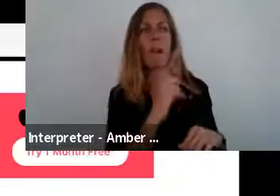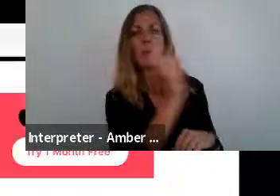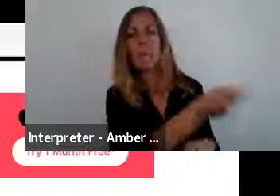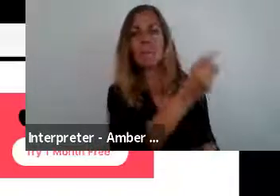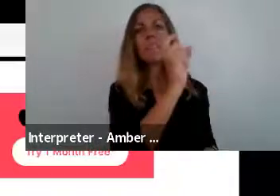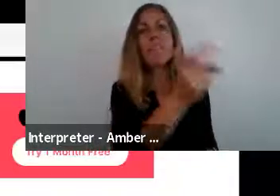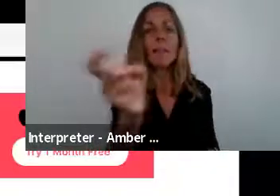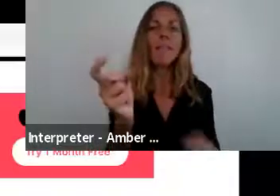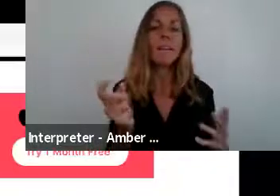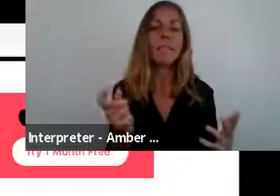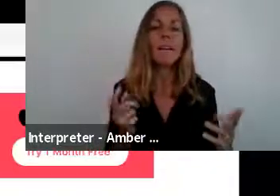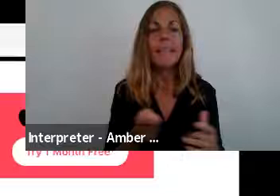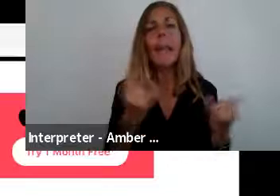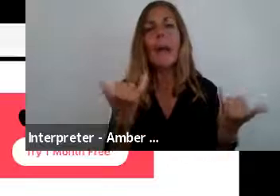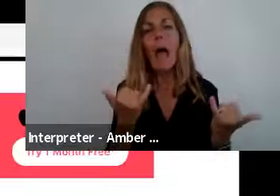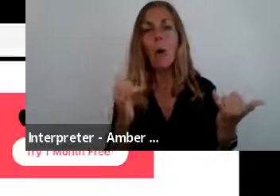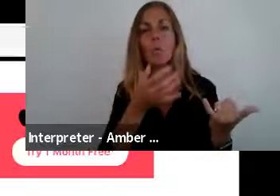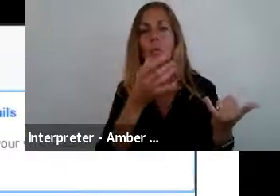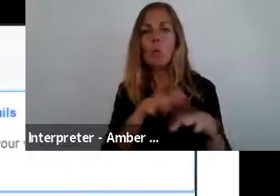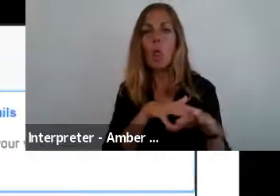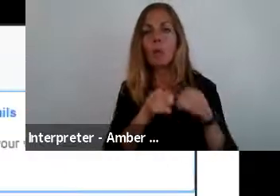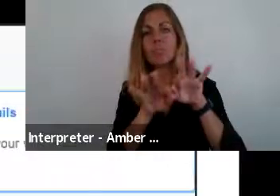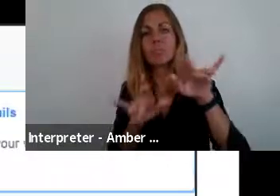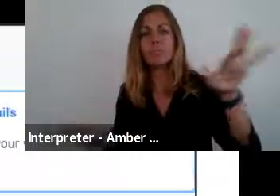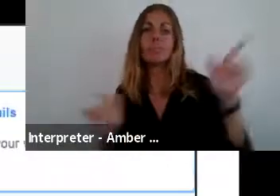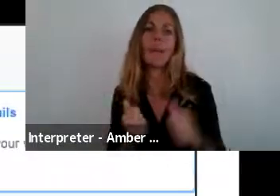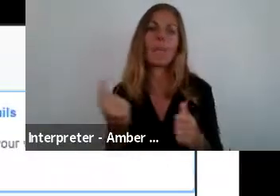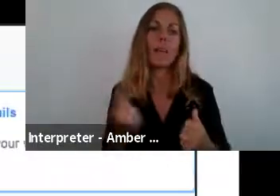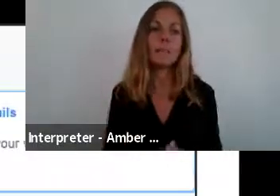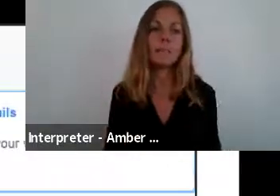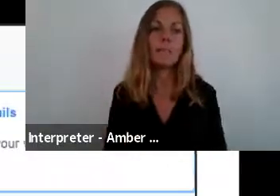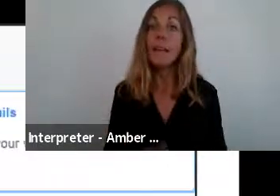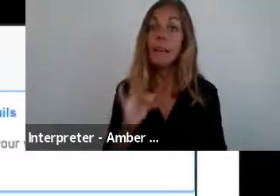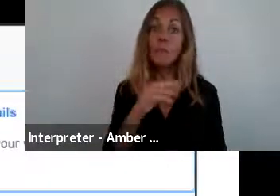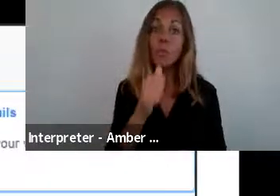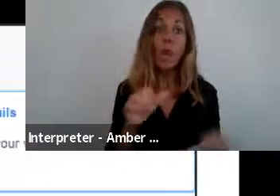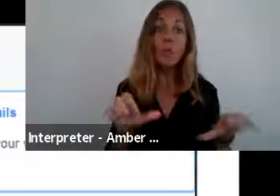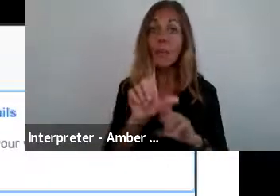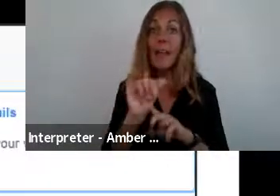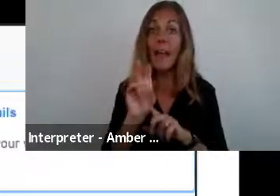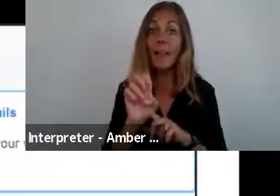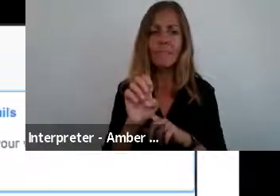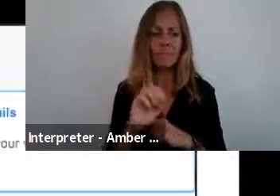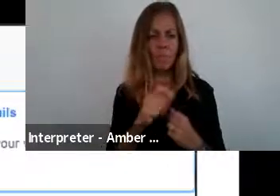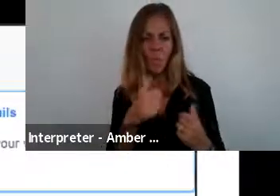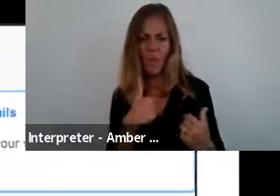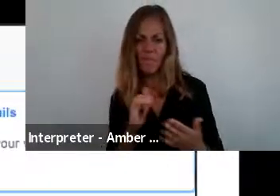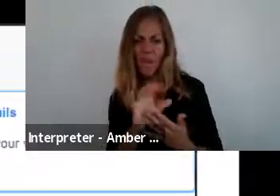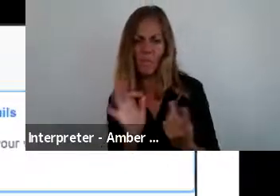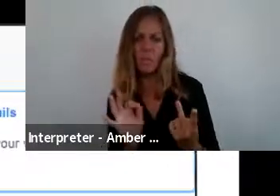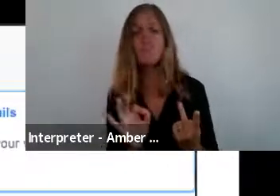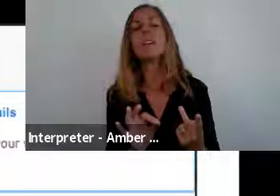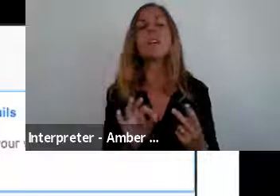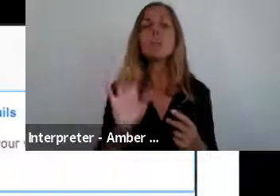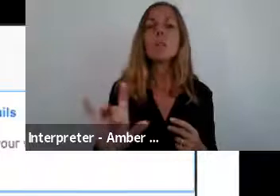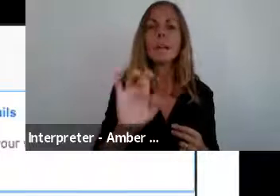reach the most number of people as possible, right? And if you're not doing a live and those features aren't turned on for you, if you go into your edit